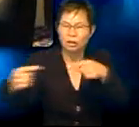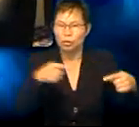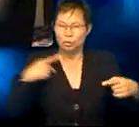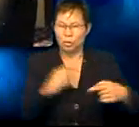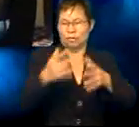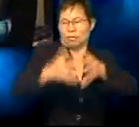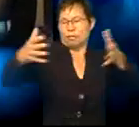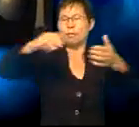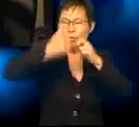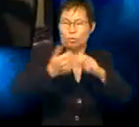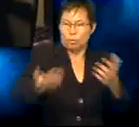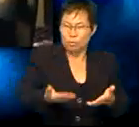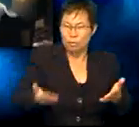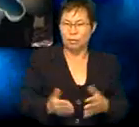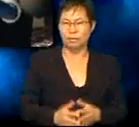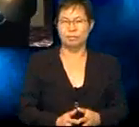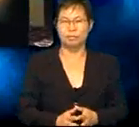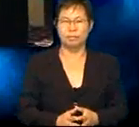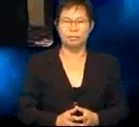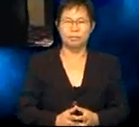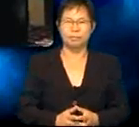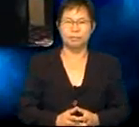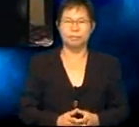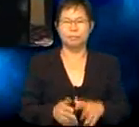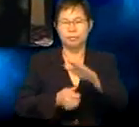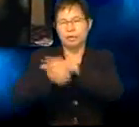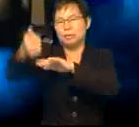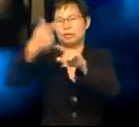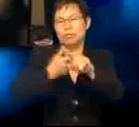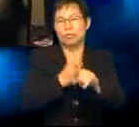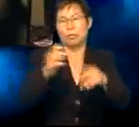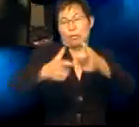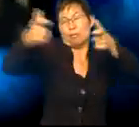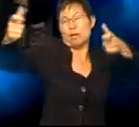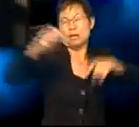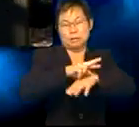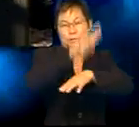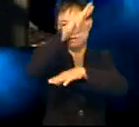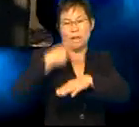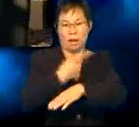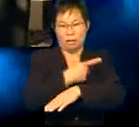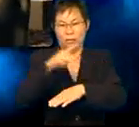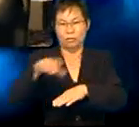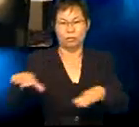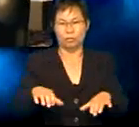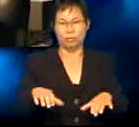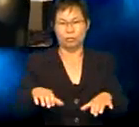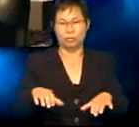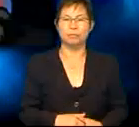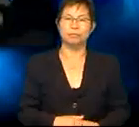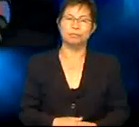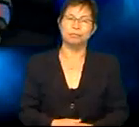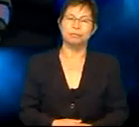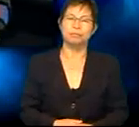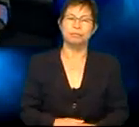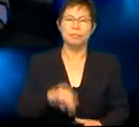problem here. We must find a way to escape from that big spaceship. I'll have to put my brain into action.